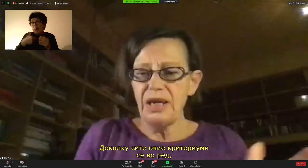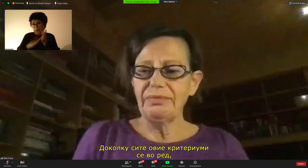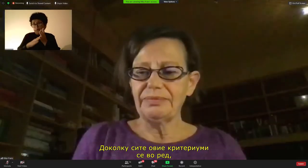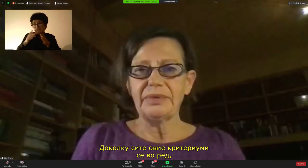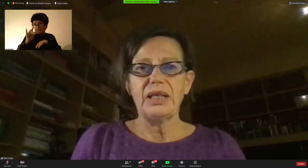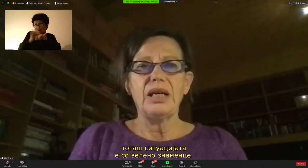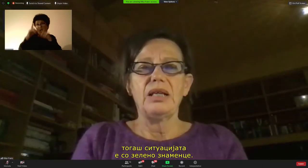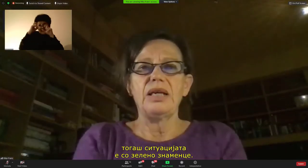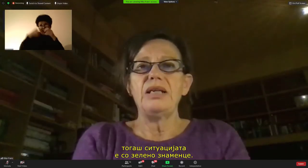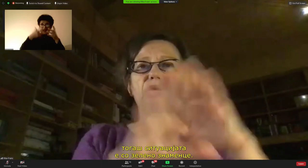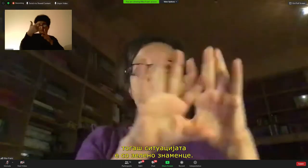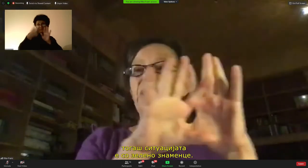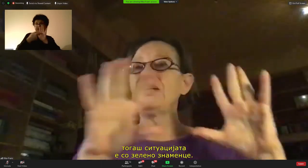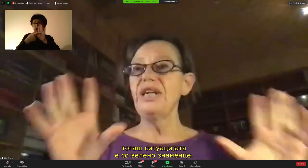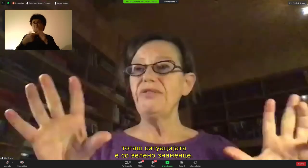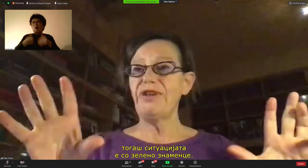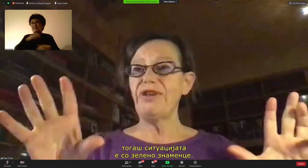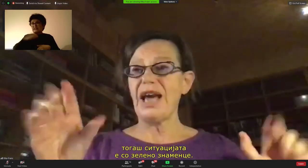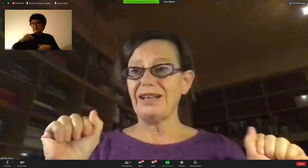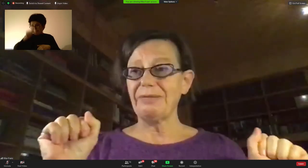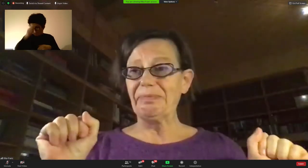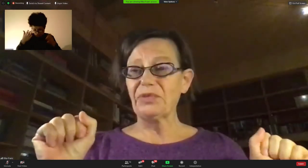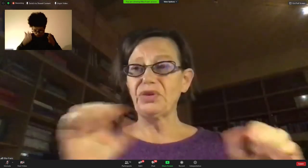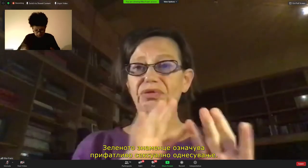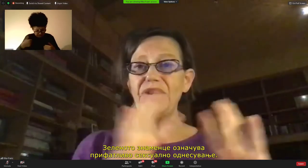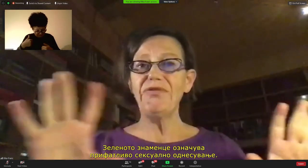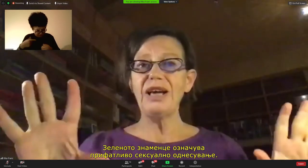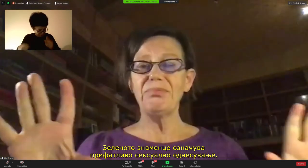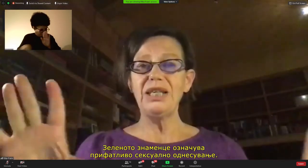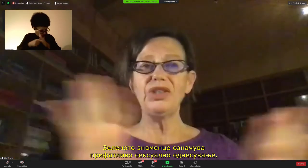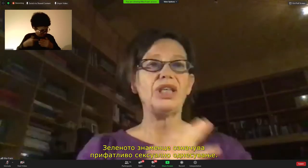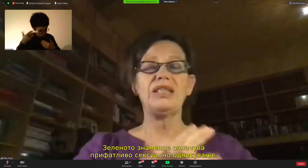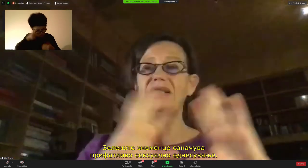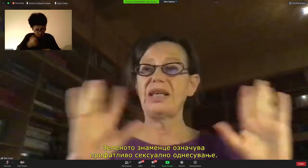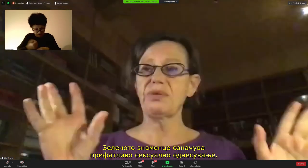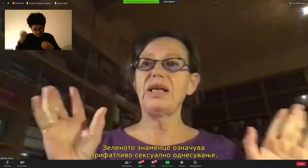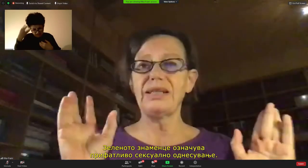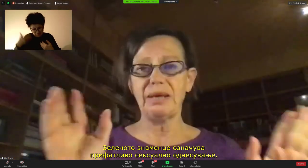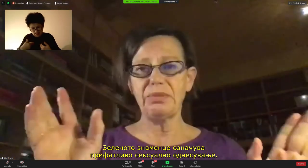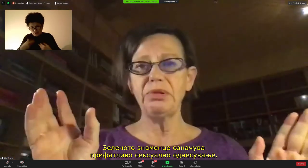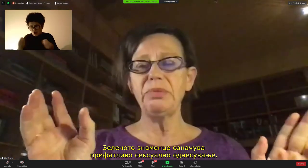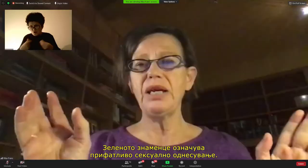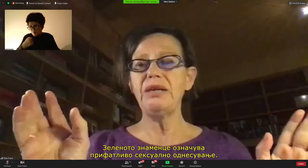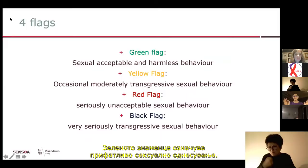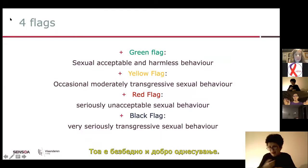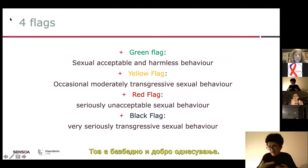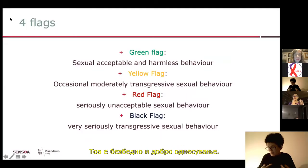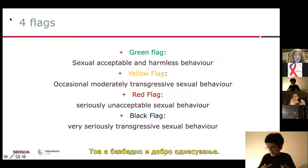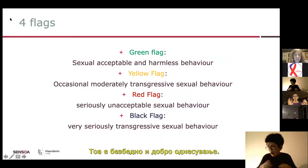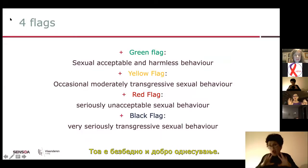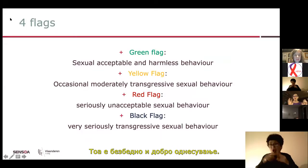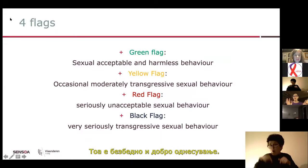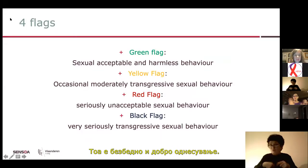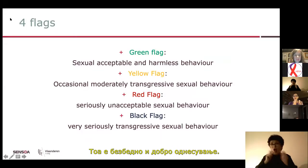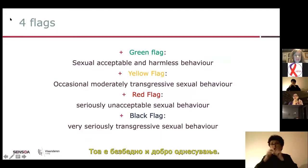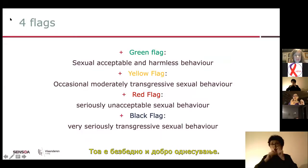okay, then you are in the green flag. So the green flag means it's sexual acceptable behavior, it's